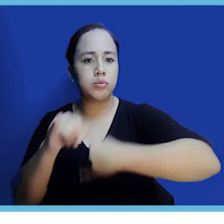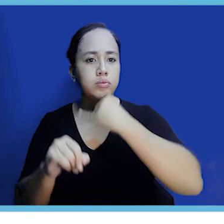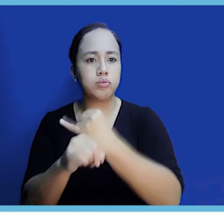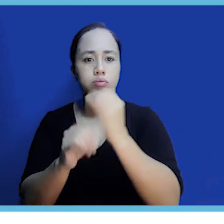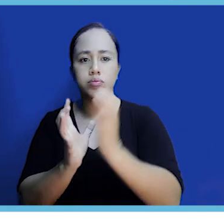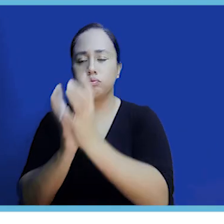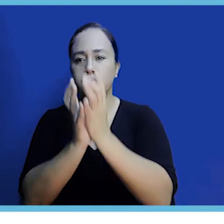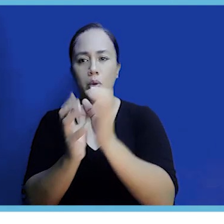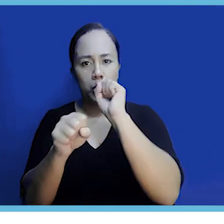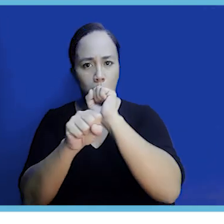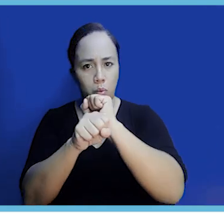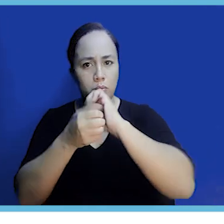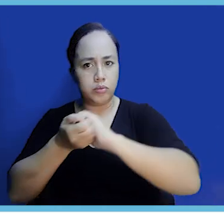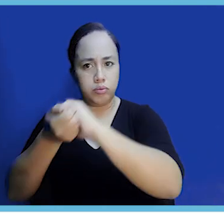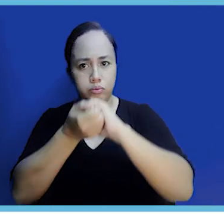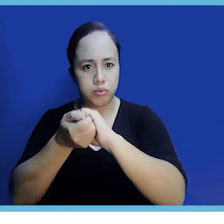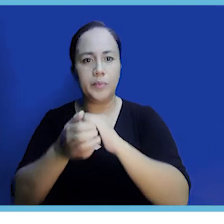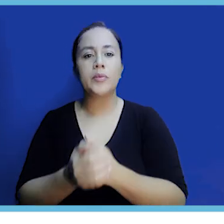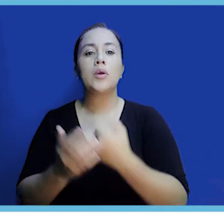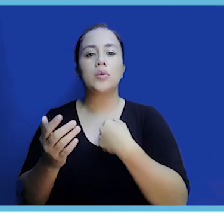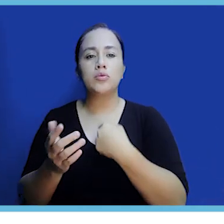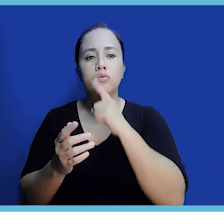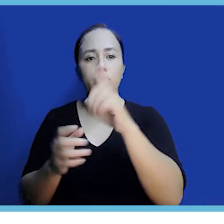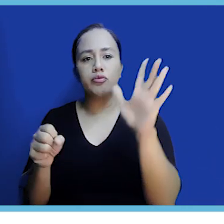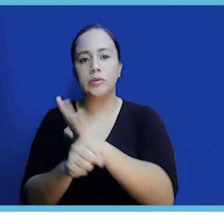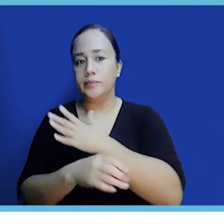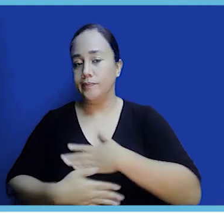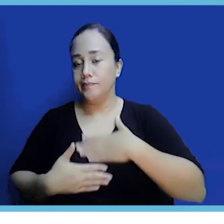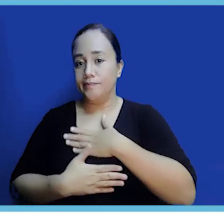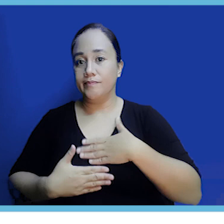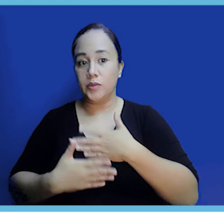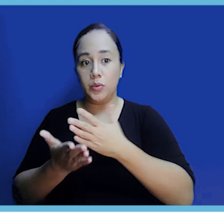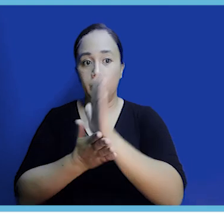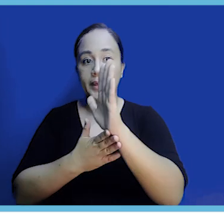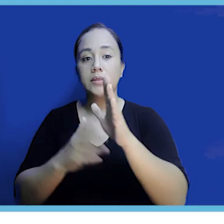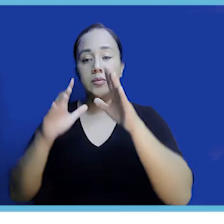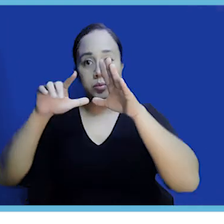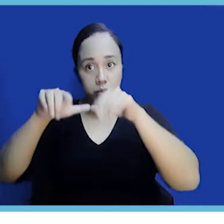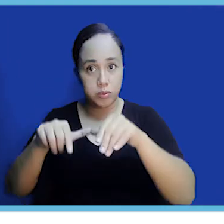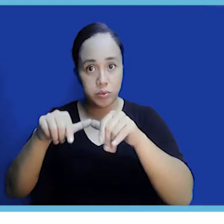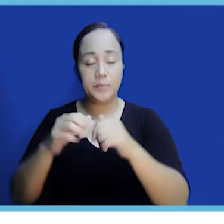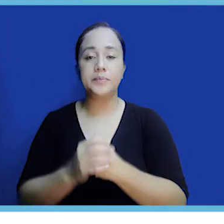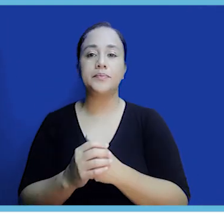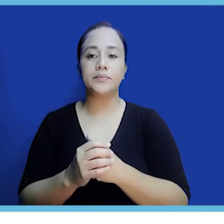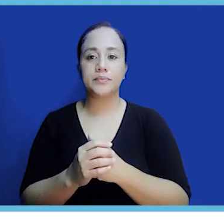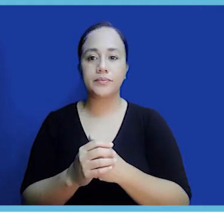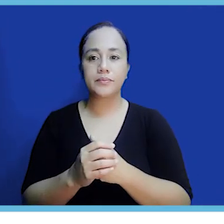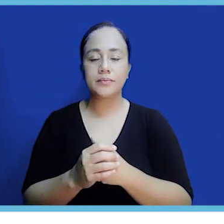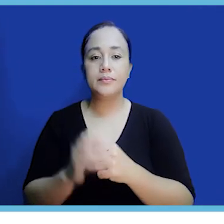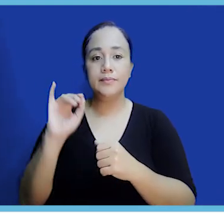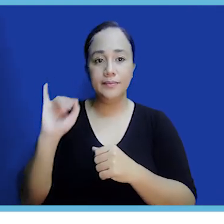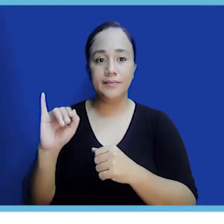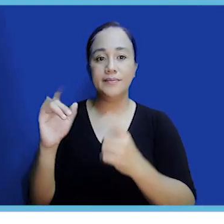the importance of the international community working together to ensure the full enjoyment of the rights of persons with